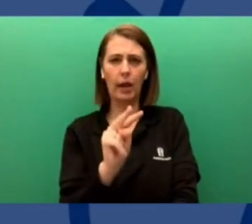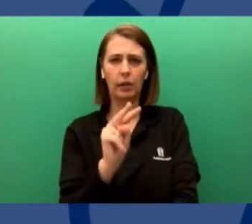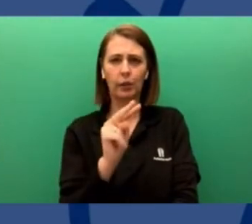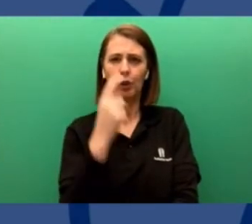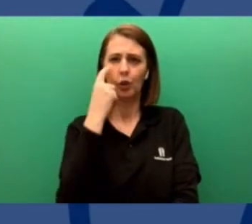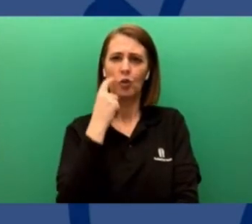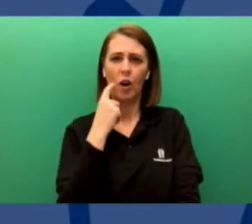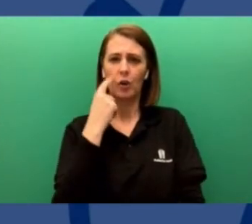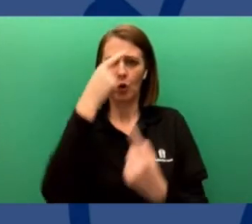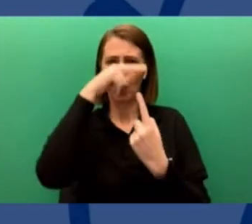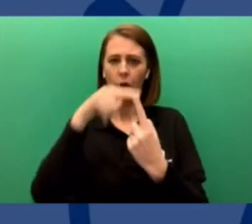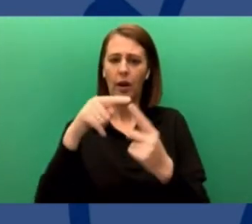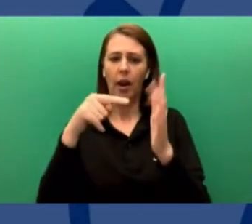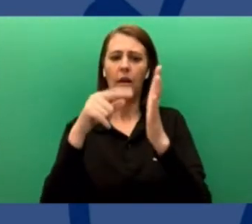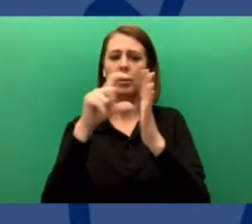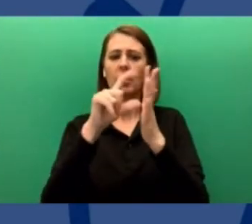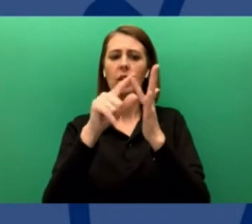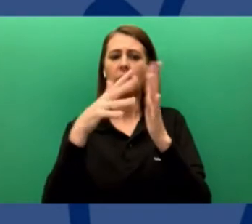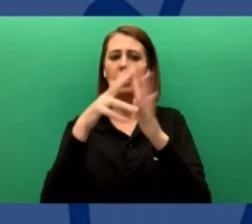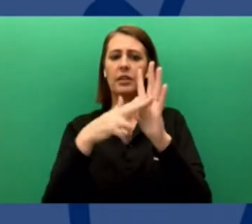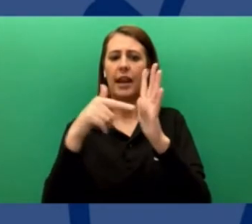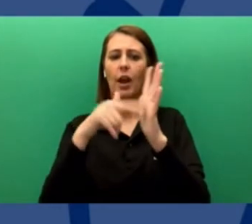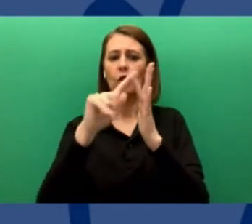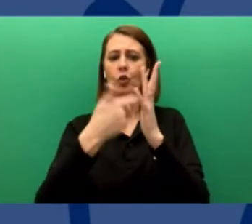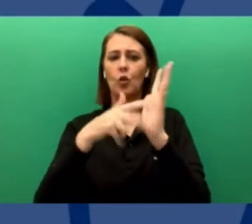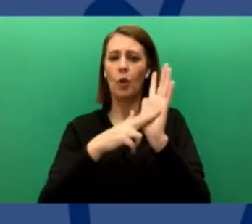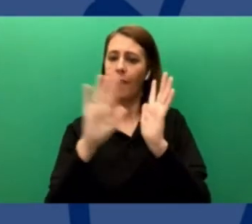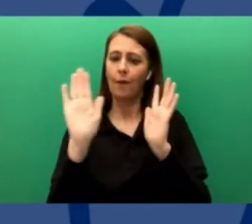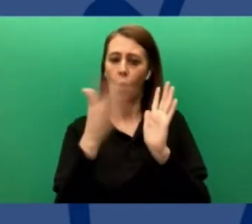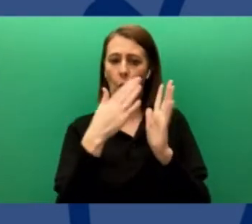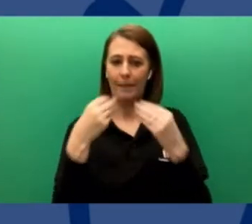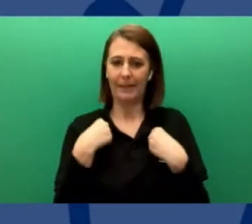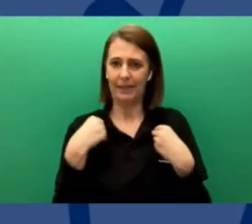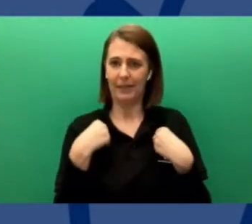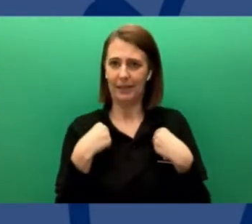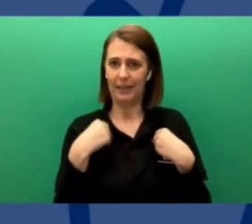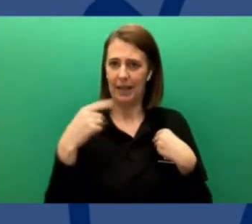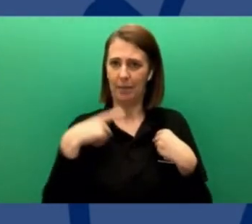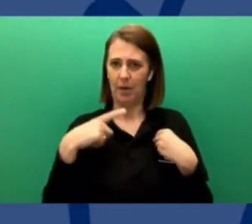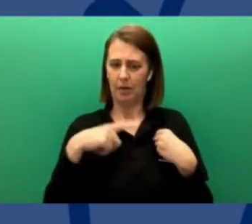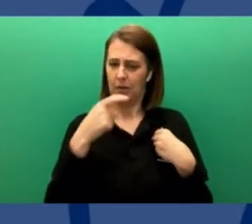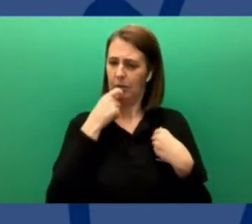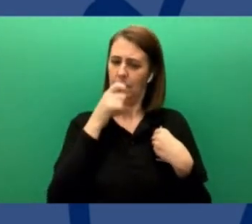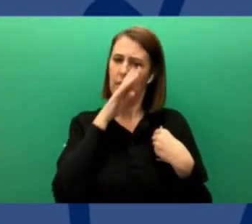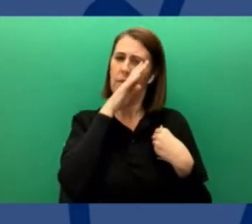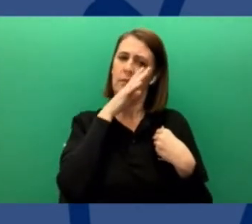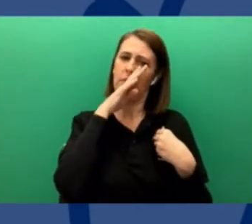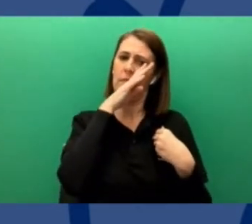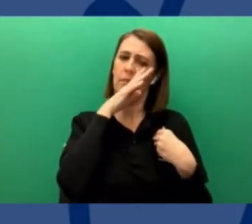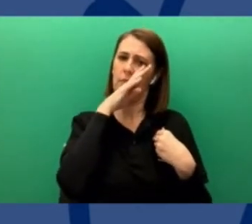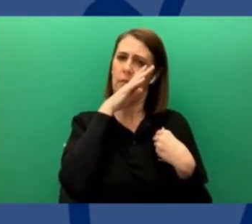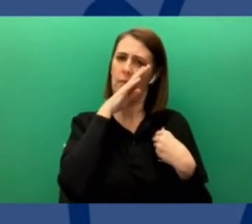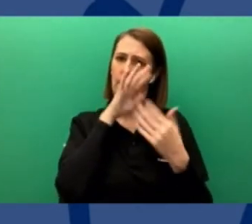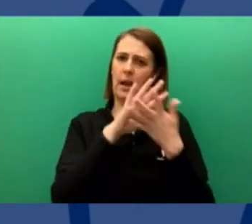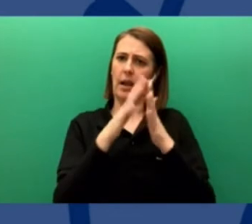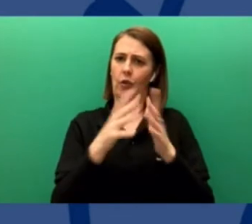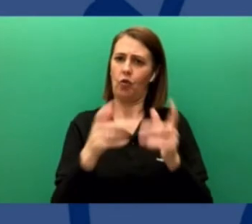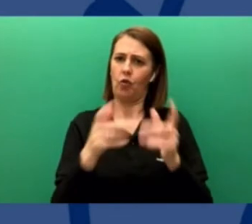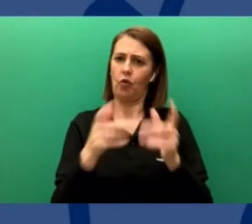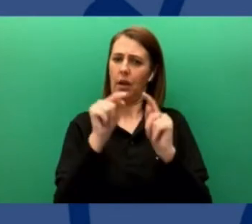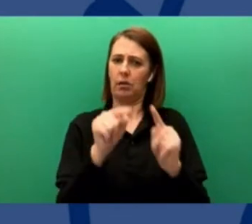out the downturn of all businesses, because it's a bit unusual the way the actual questions. So normally